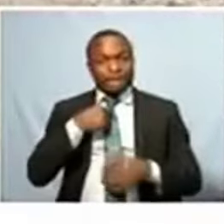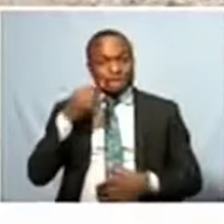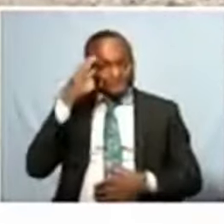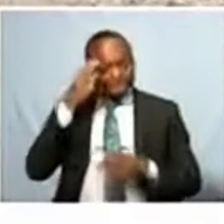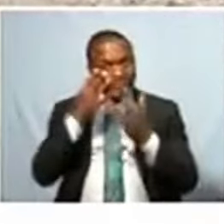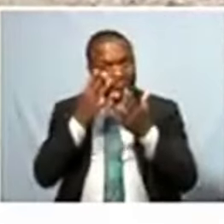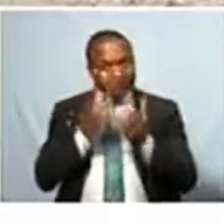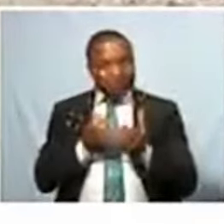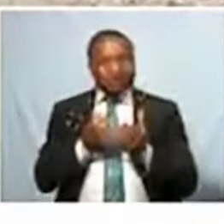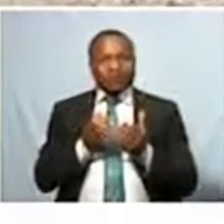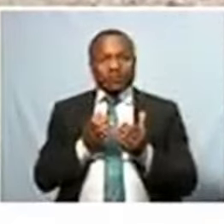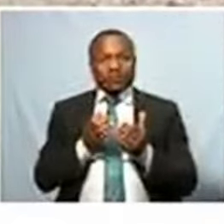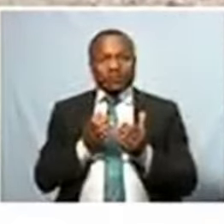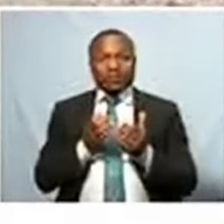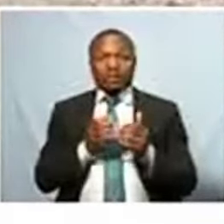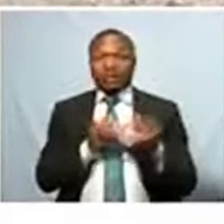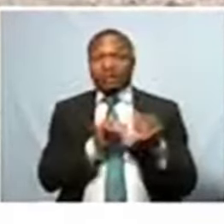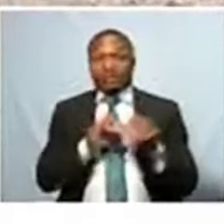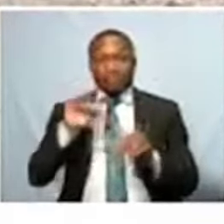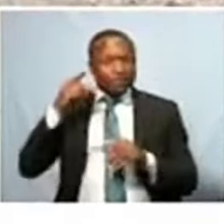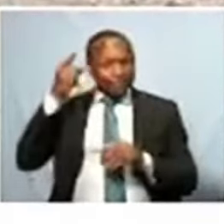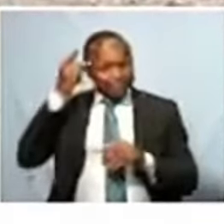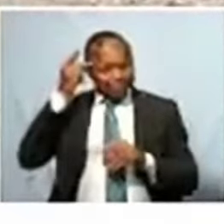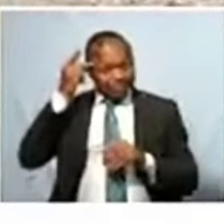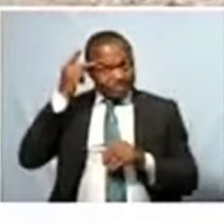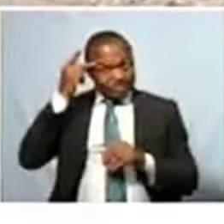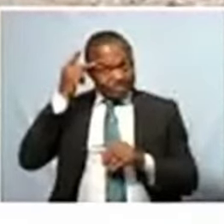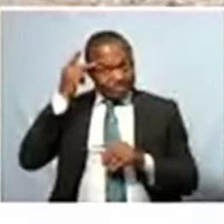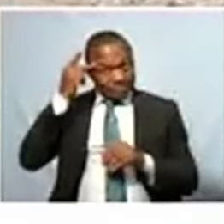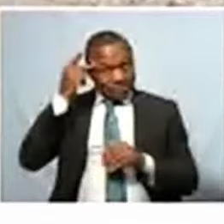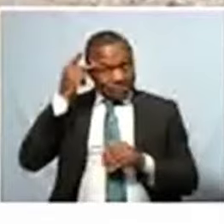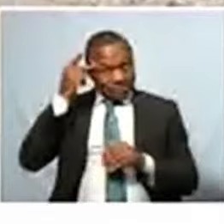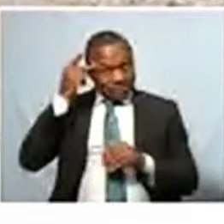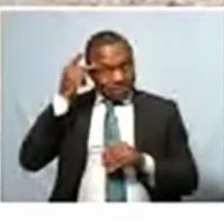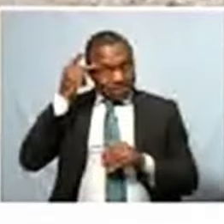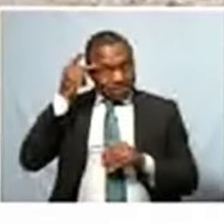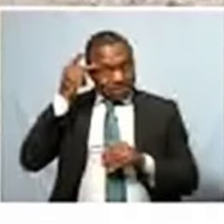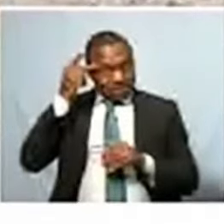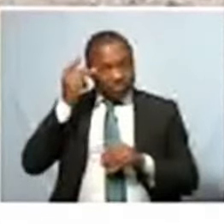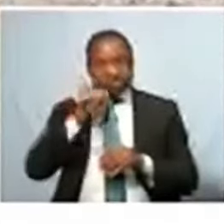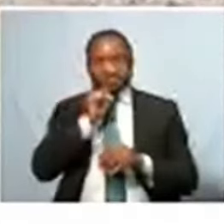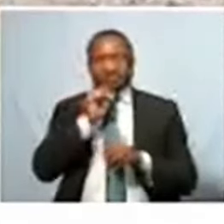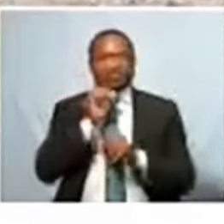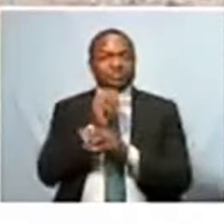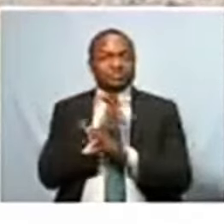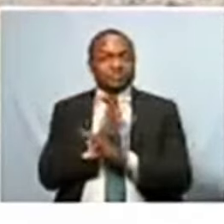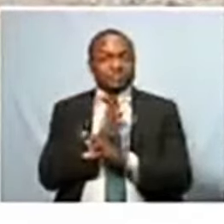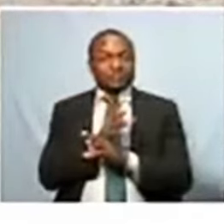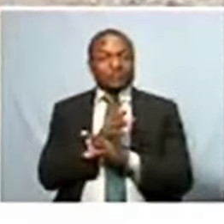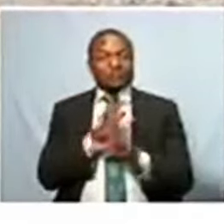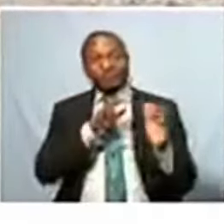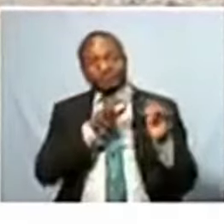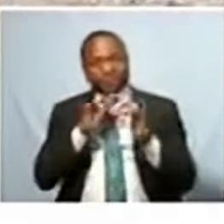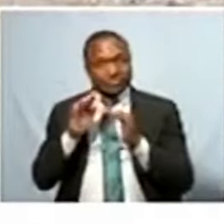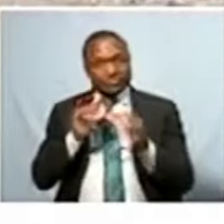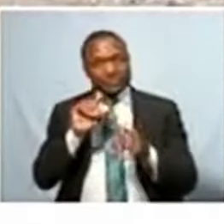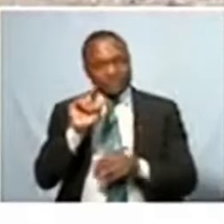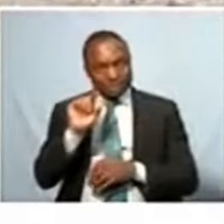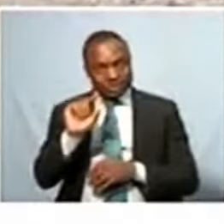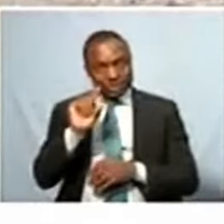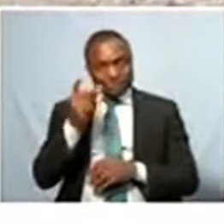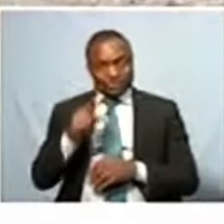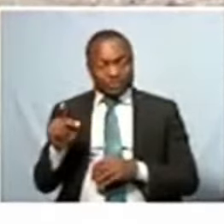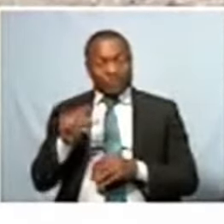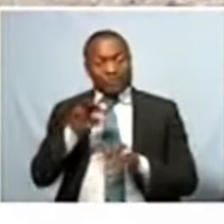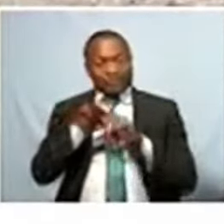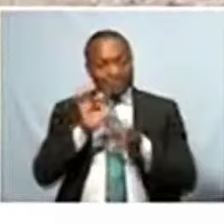to really isolate political intolerance from violence because it's just one of the small byproducts of political intolerance. You